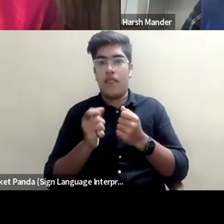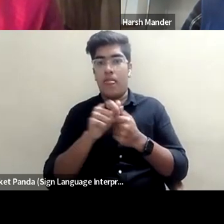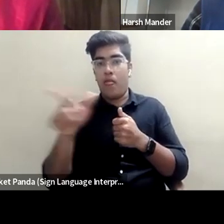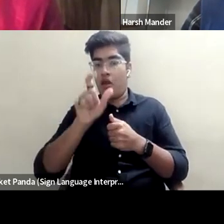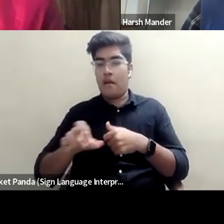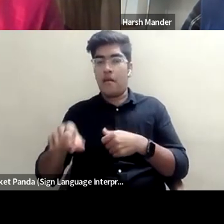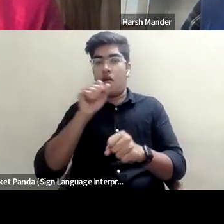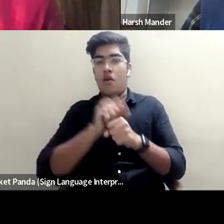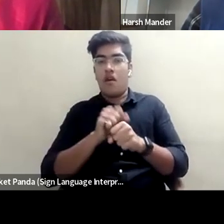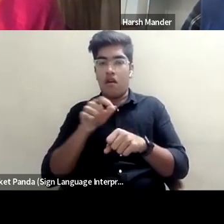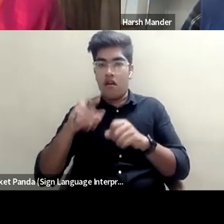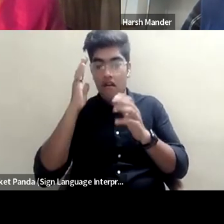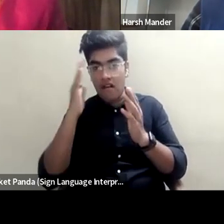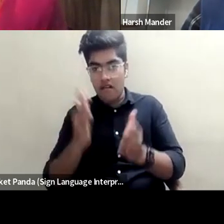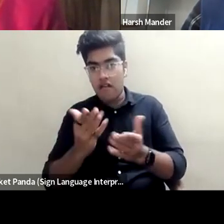it. When